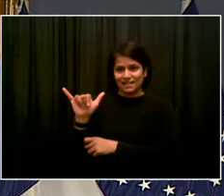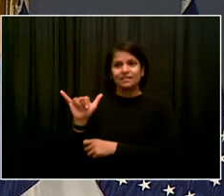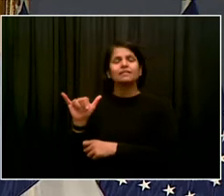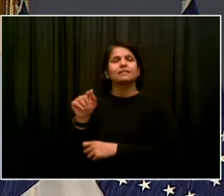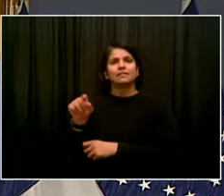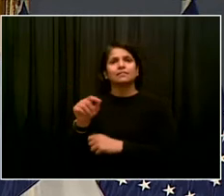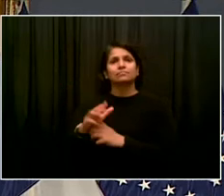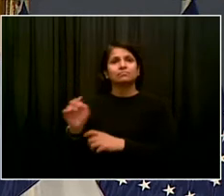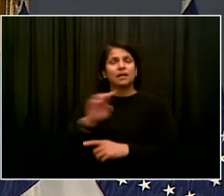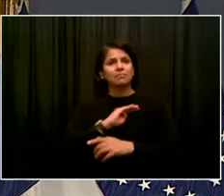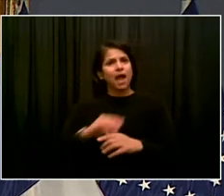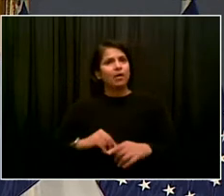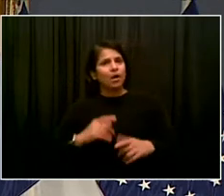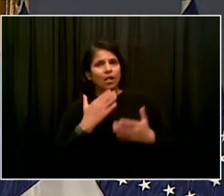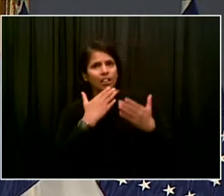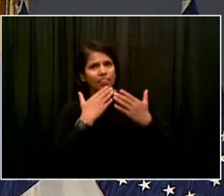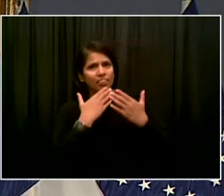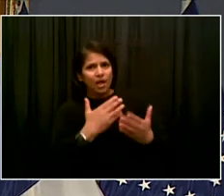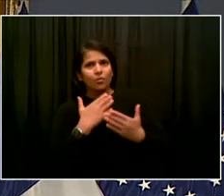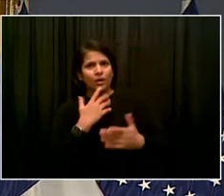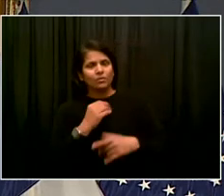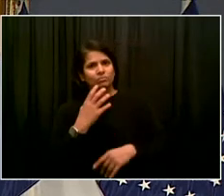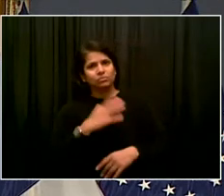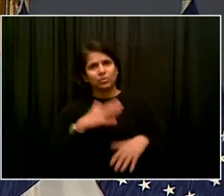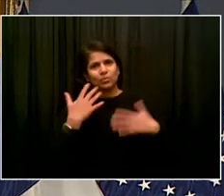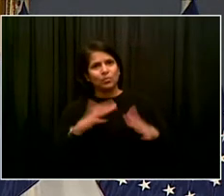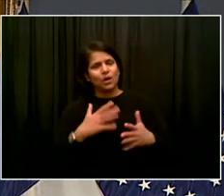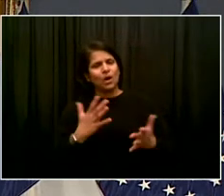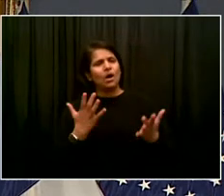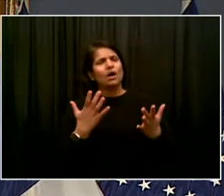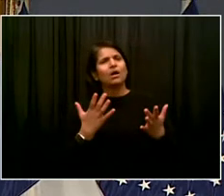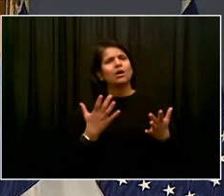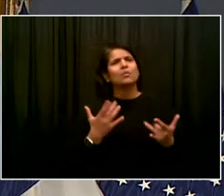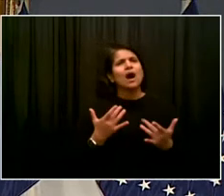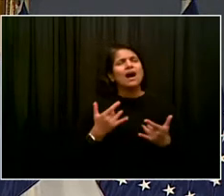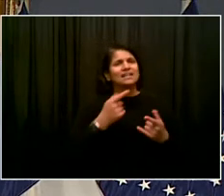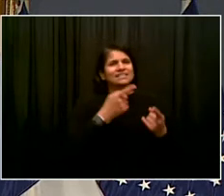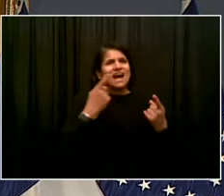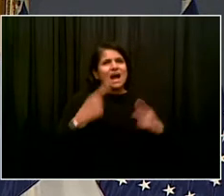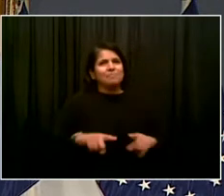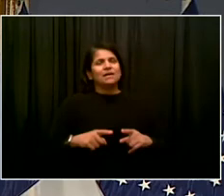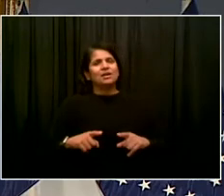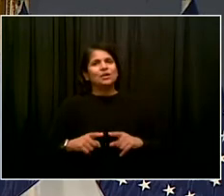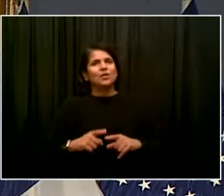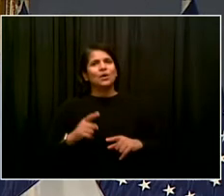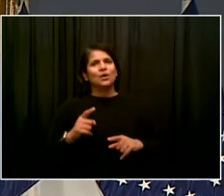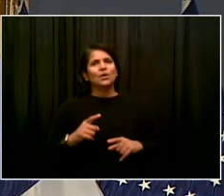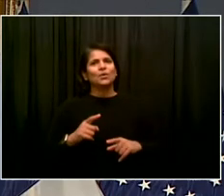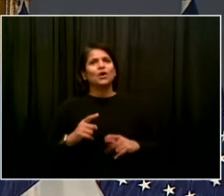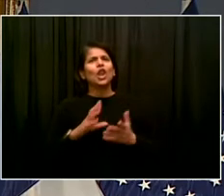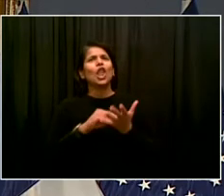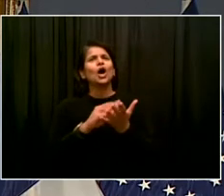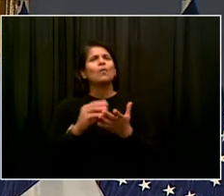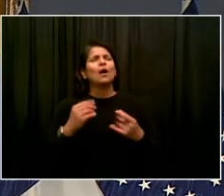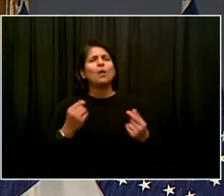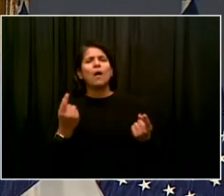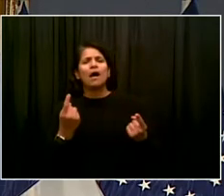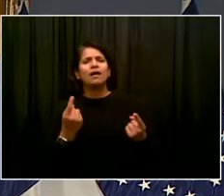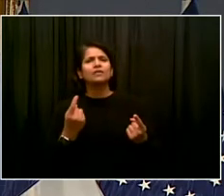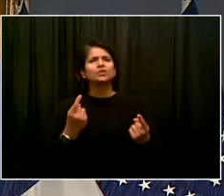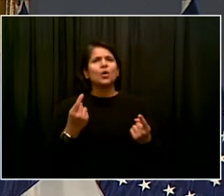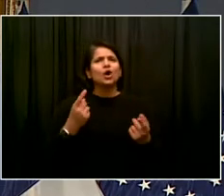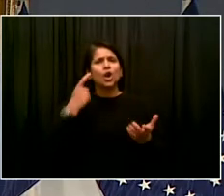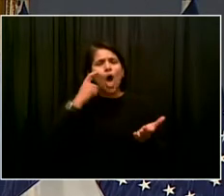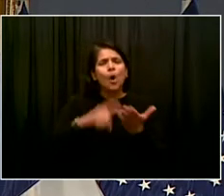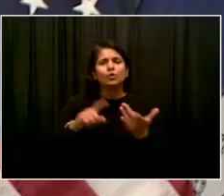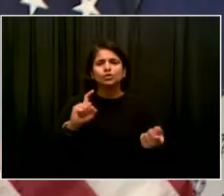you experienced it. What did it make you feel like? What change occurred in you in terms of your understanding of what the future could bring, how we keep